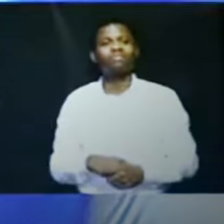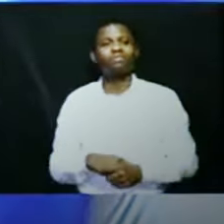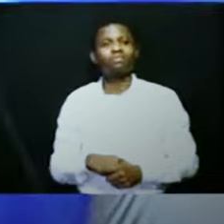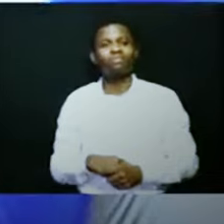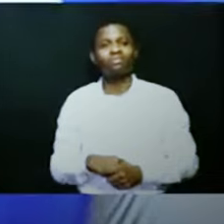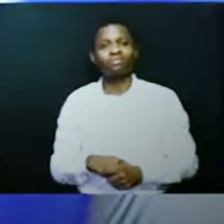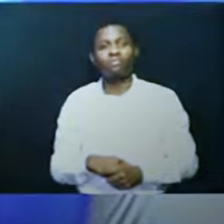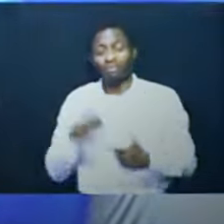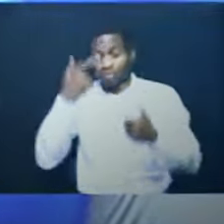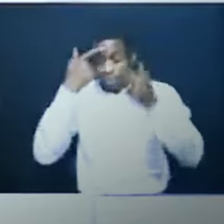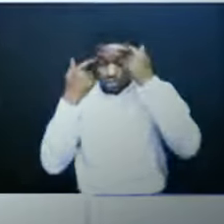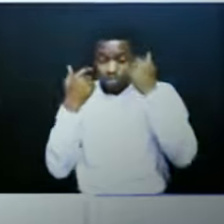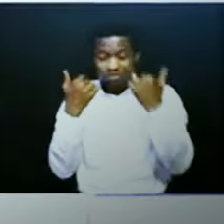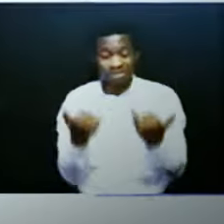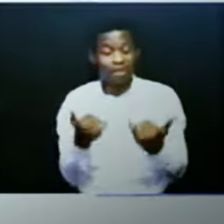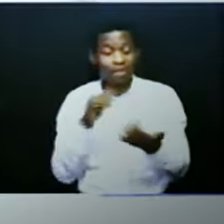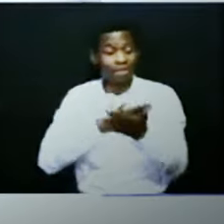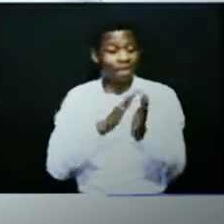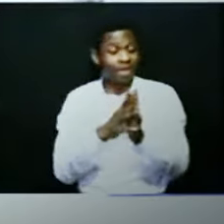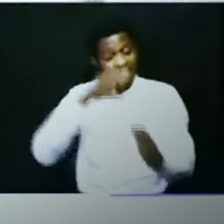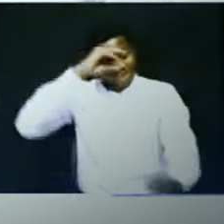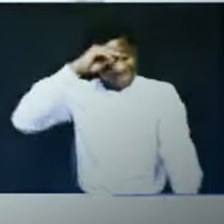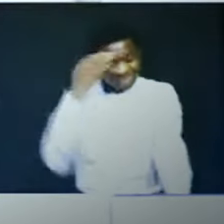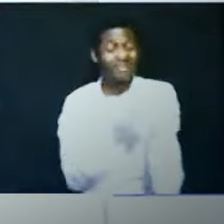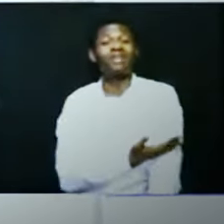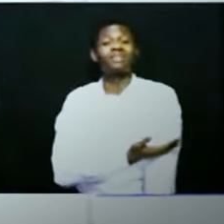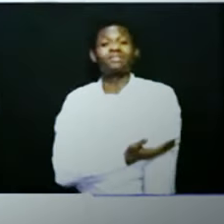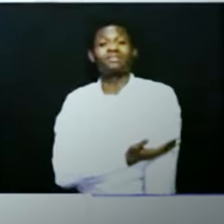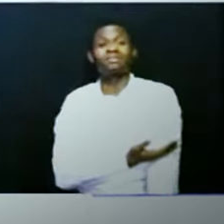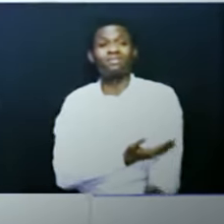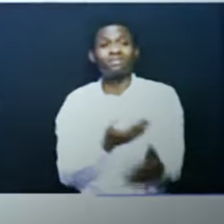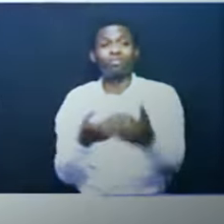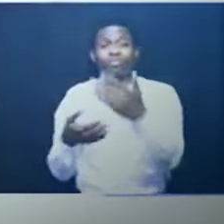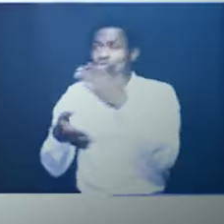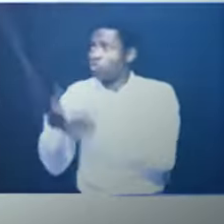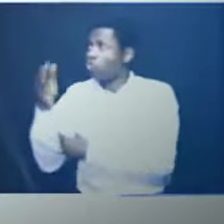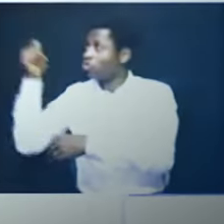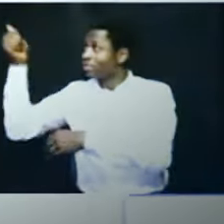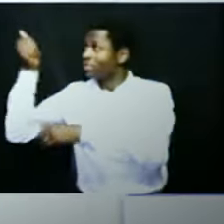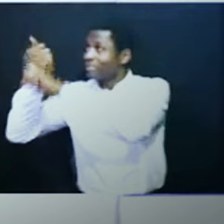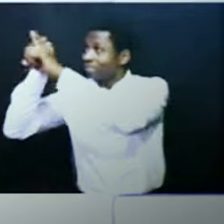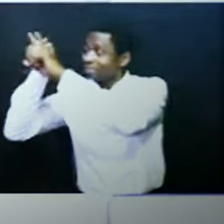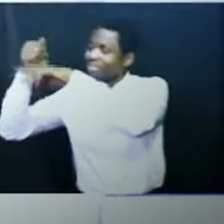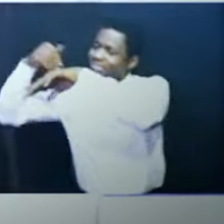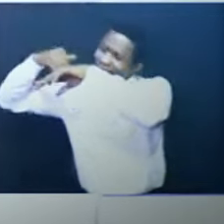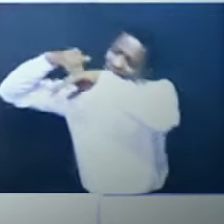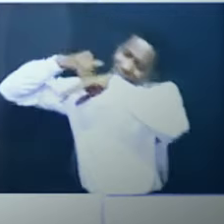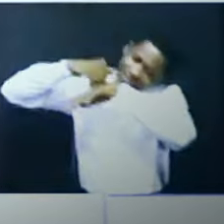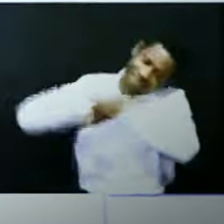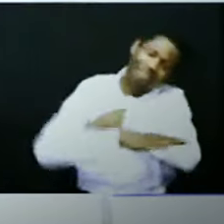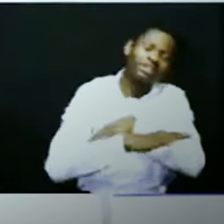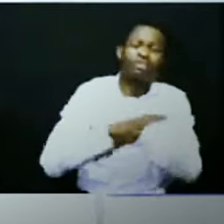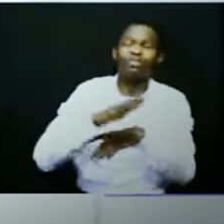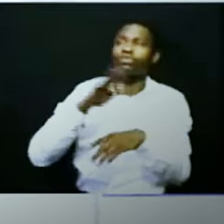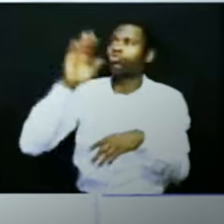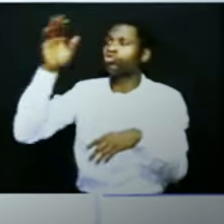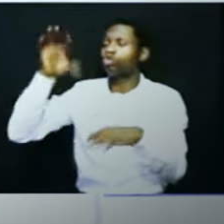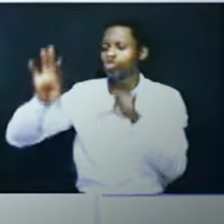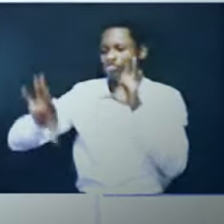Because you are his son, God sent the spirit of his son into